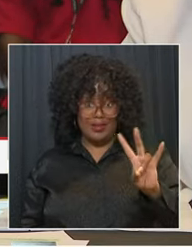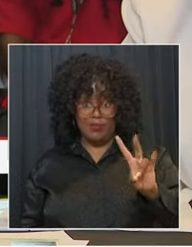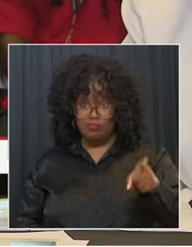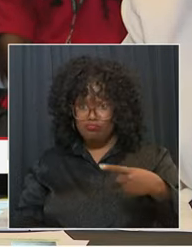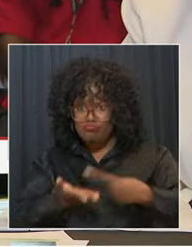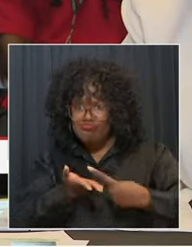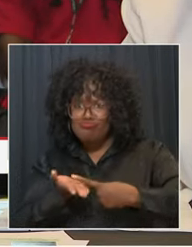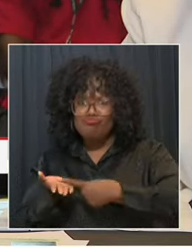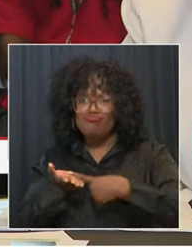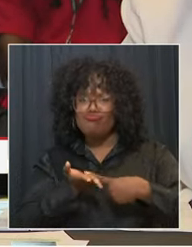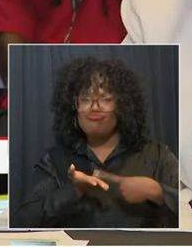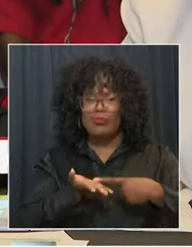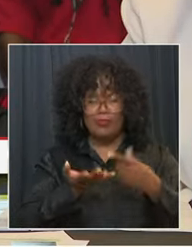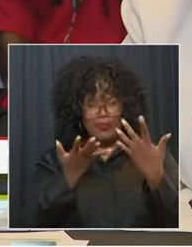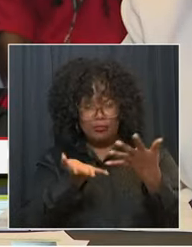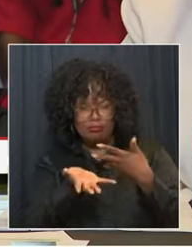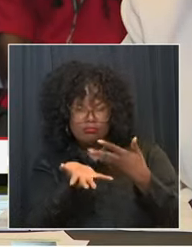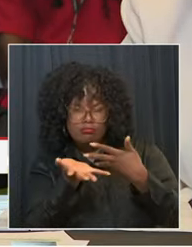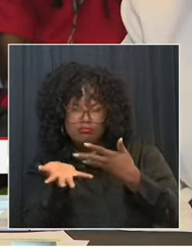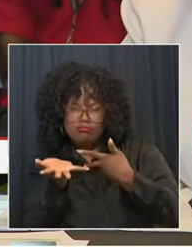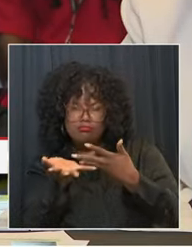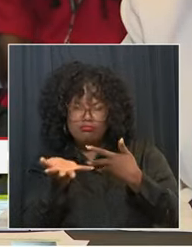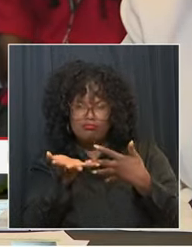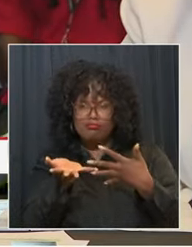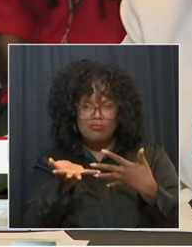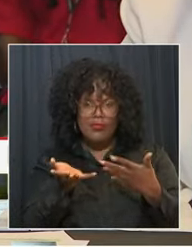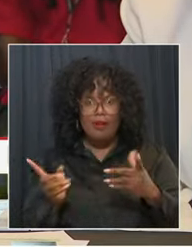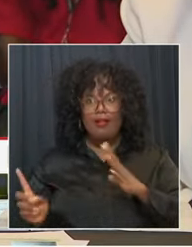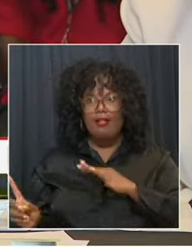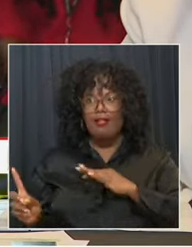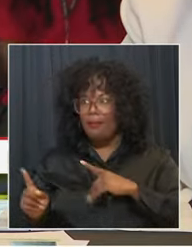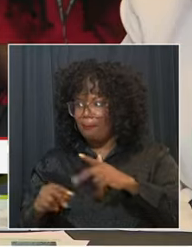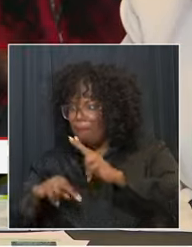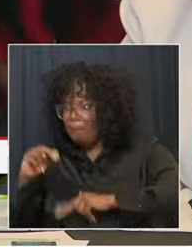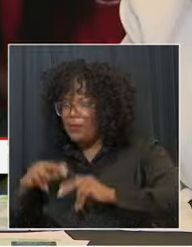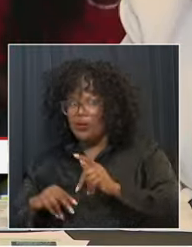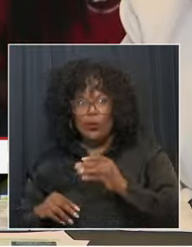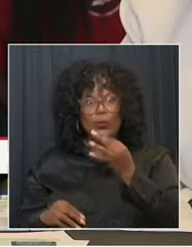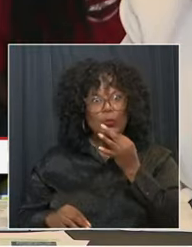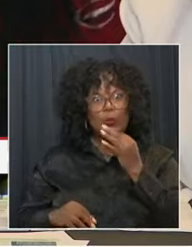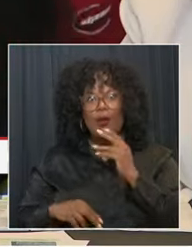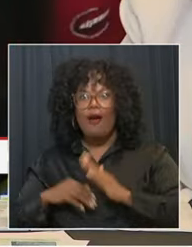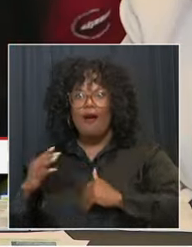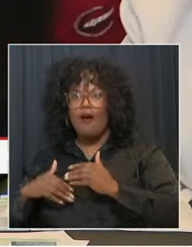to be interested in the sites. Some people we have to re-interest in other sites, but we will.